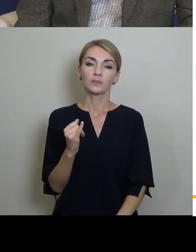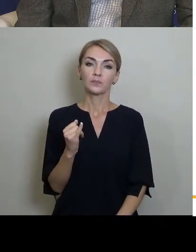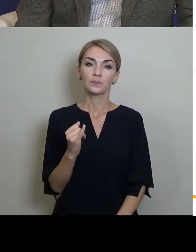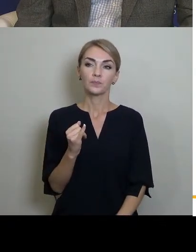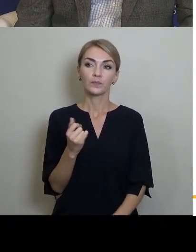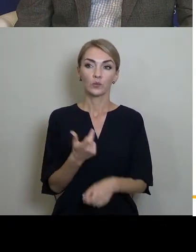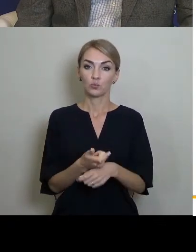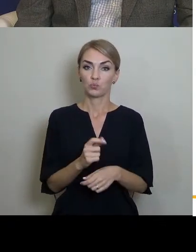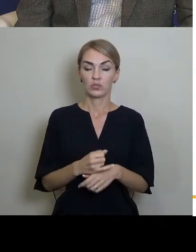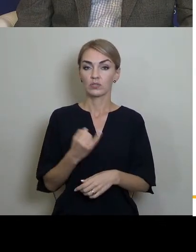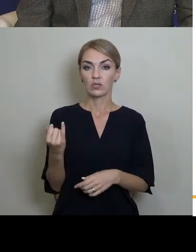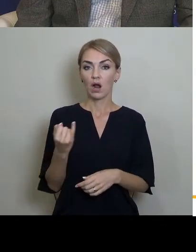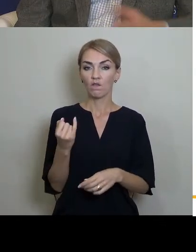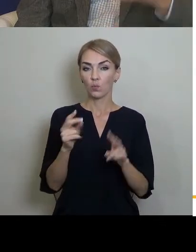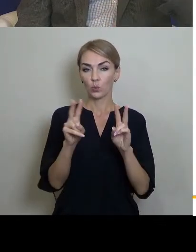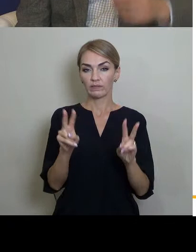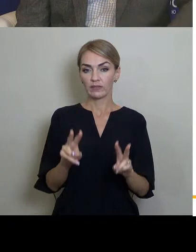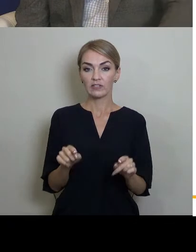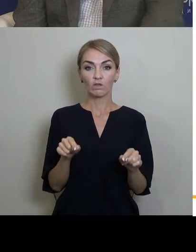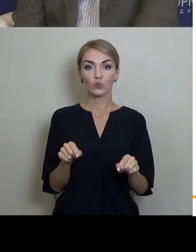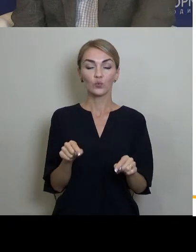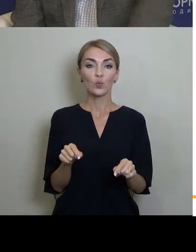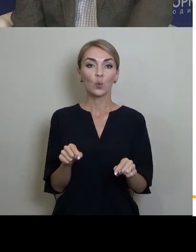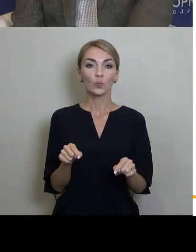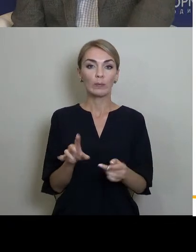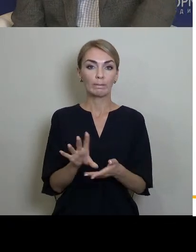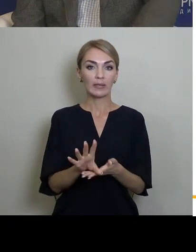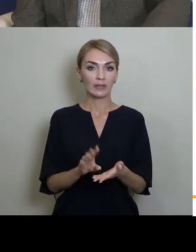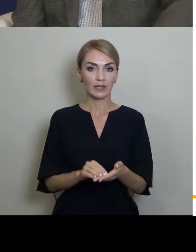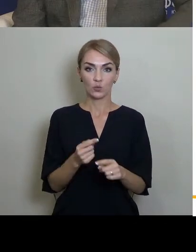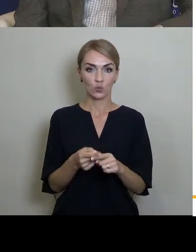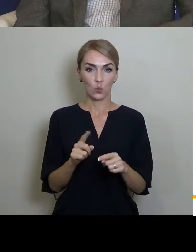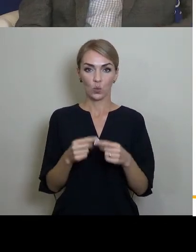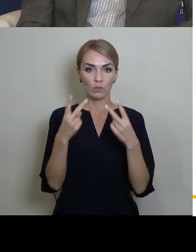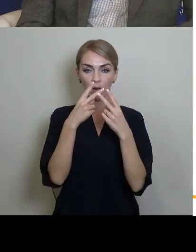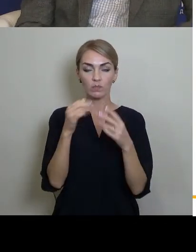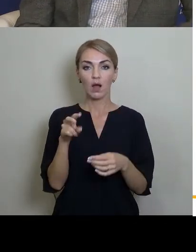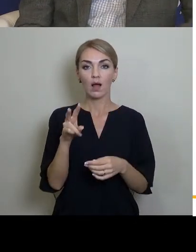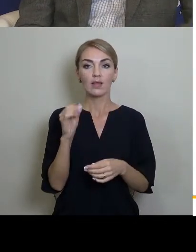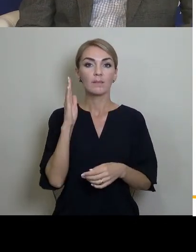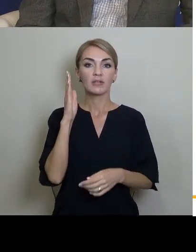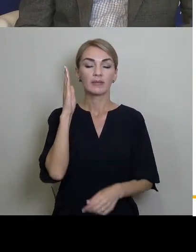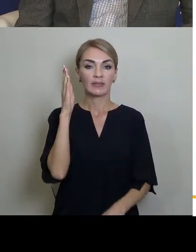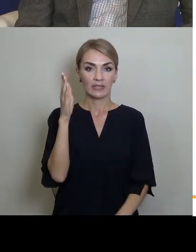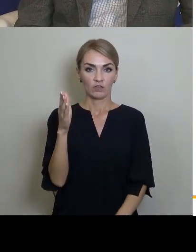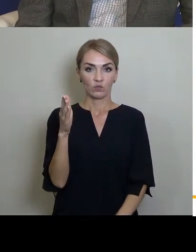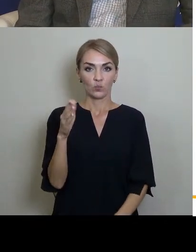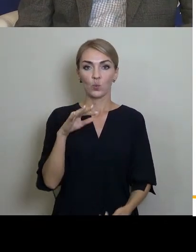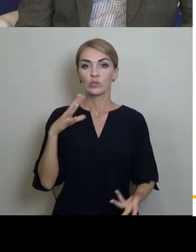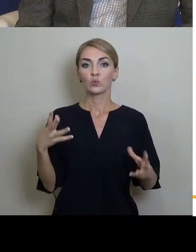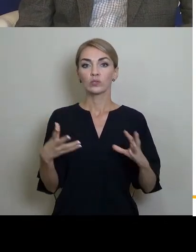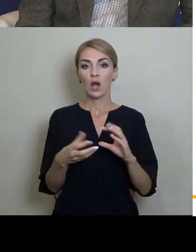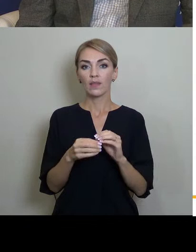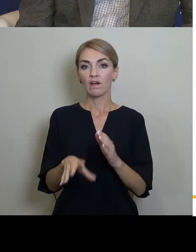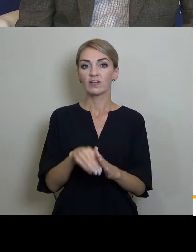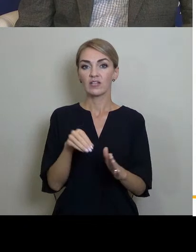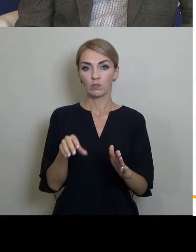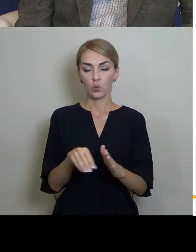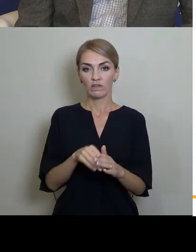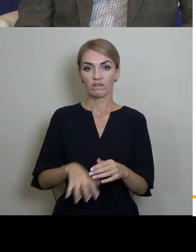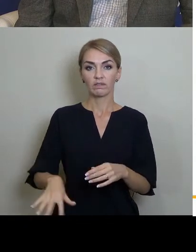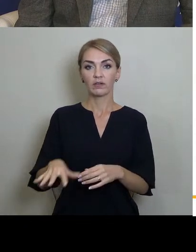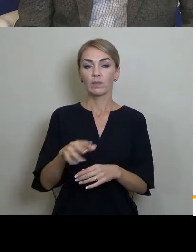8 constituencies, 1, 2, and 3. And that's just the model. But in reality, based